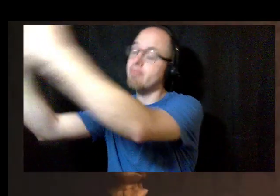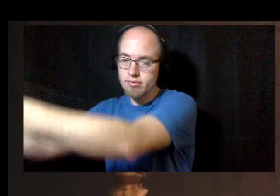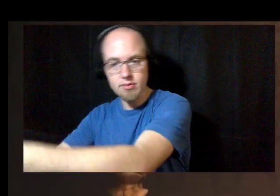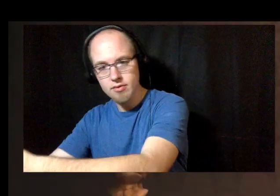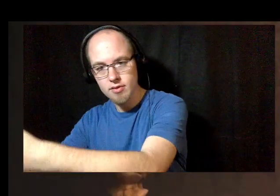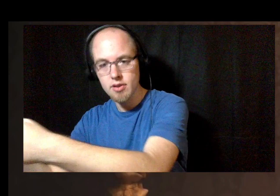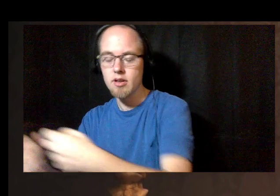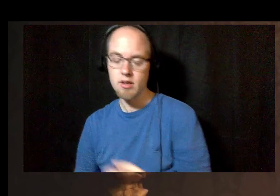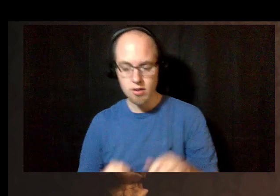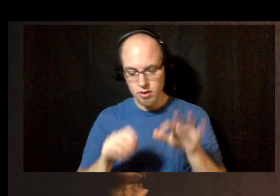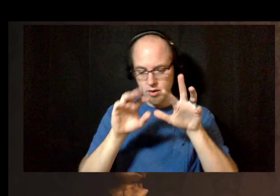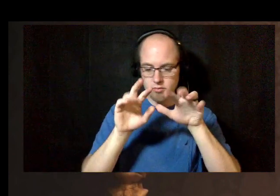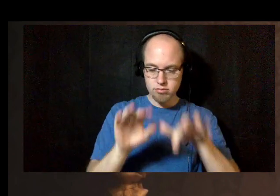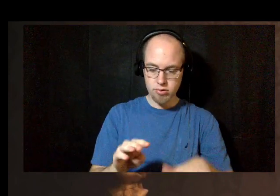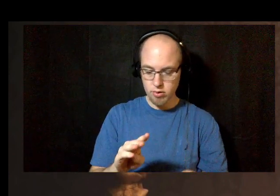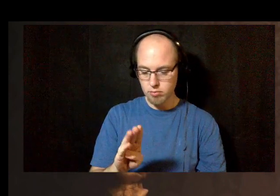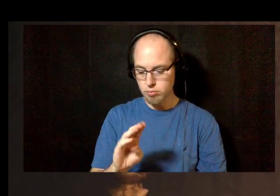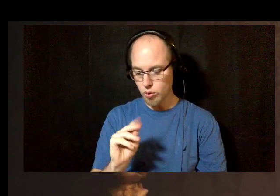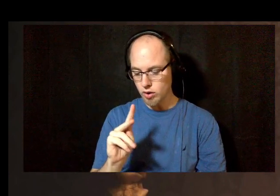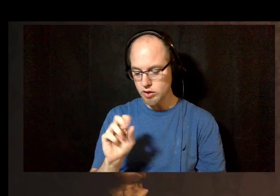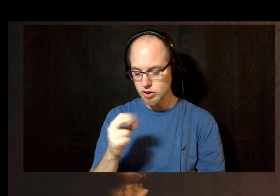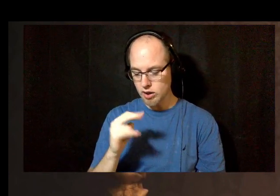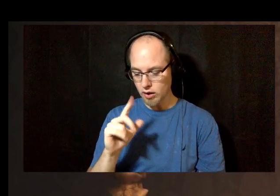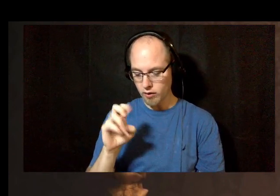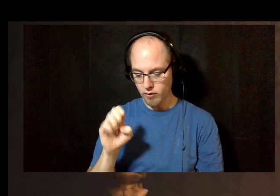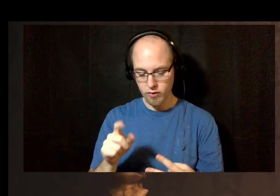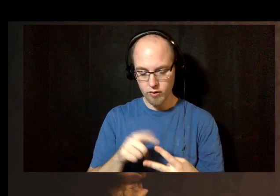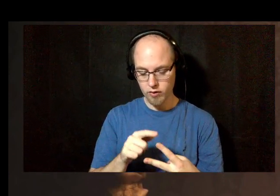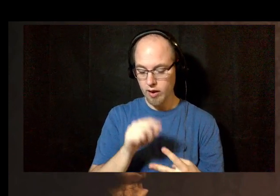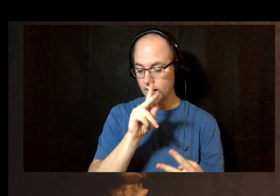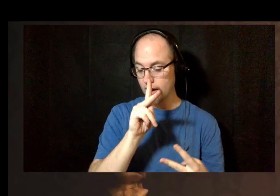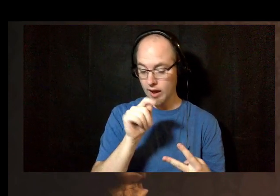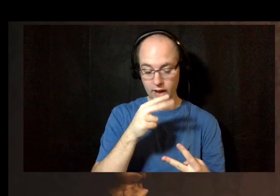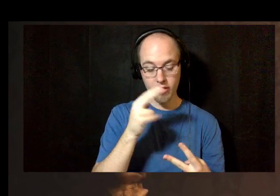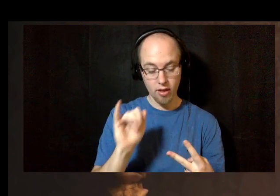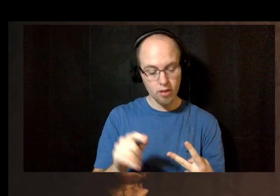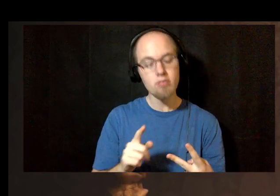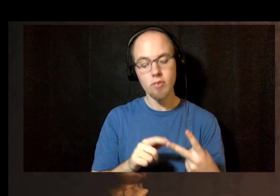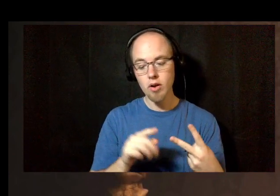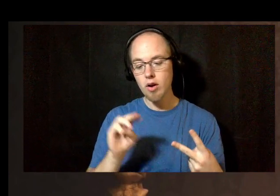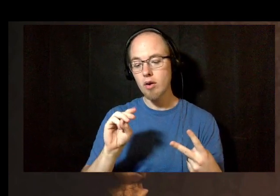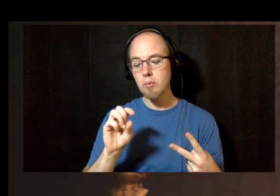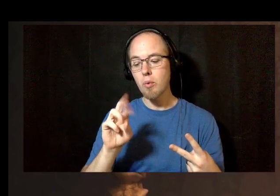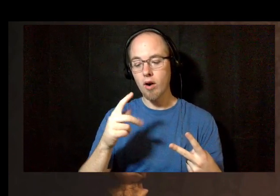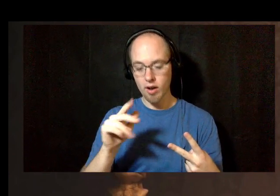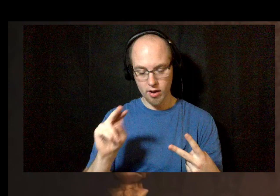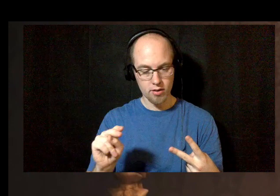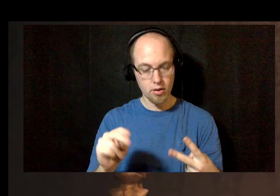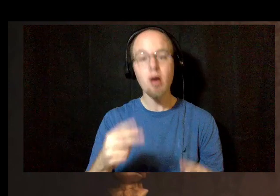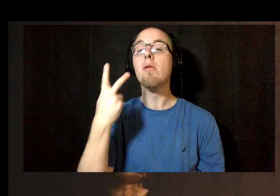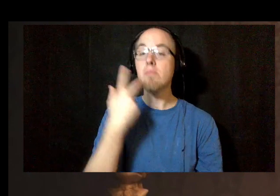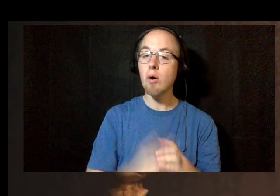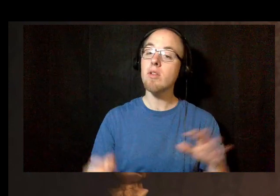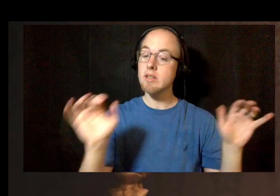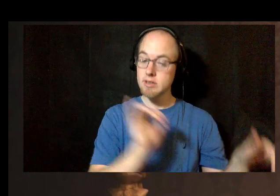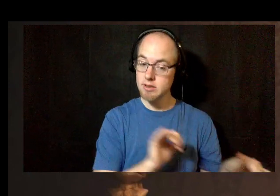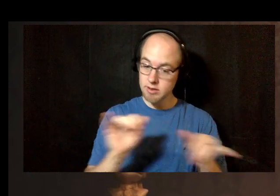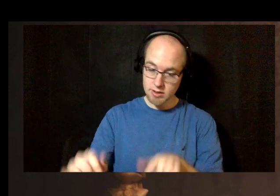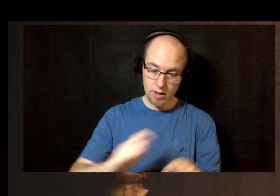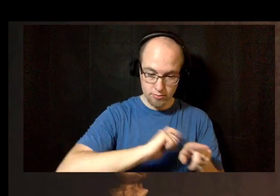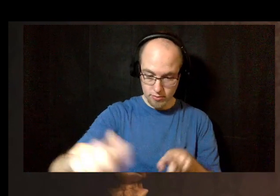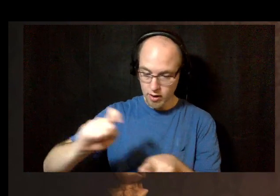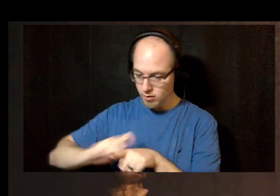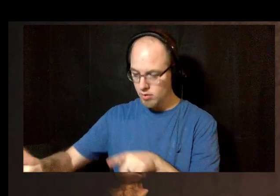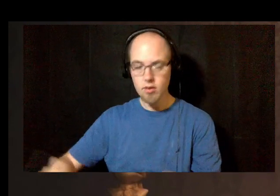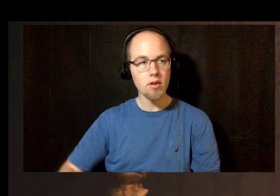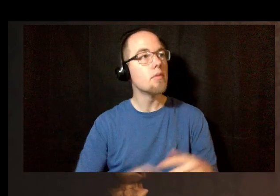in bookshelf and I see the two things and I'm like, okay, one seller is Kathy, the other is Morgan. I send them both the same text message. Hello,